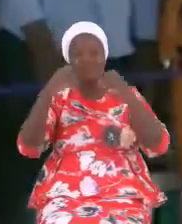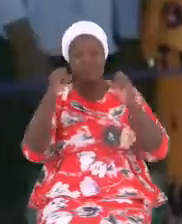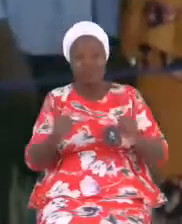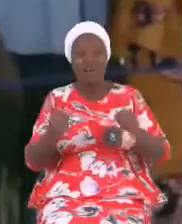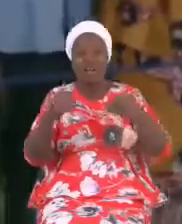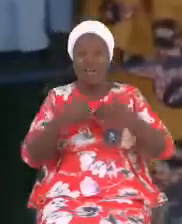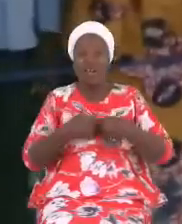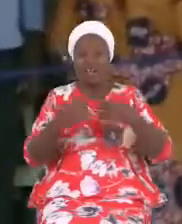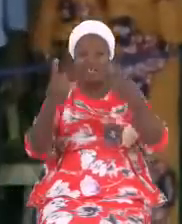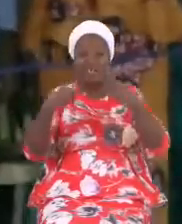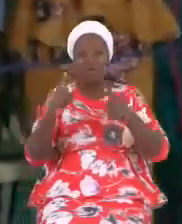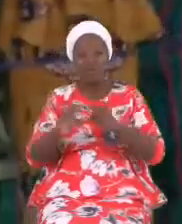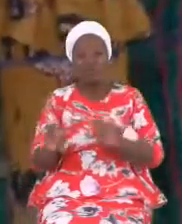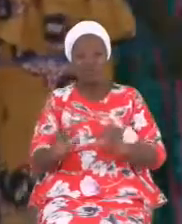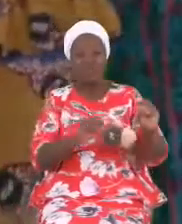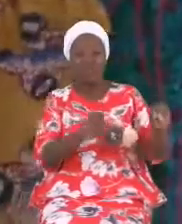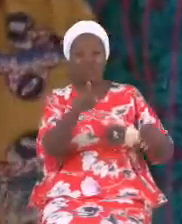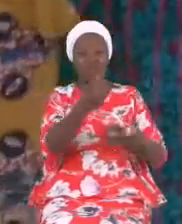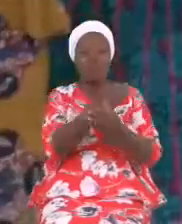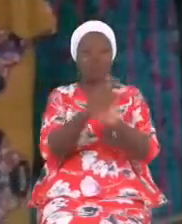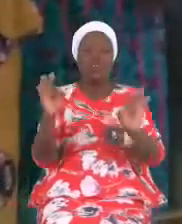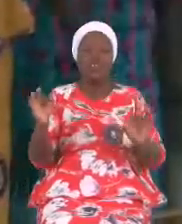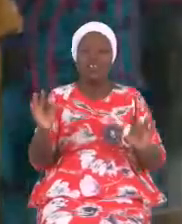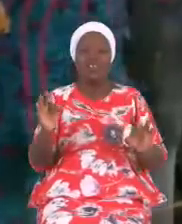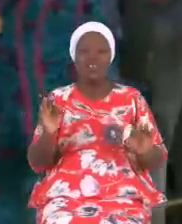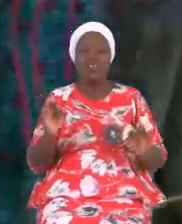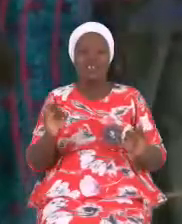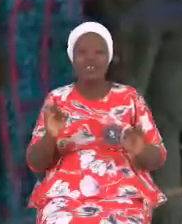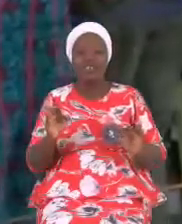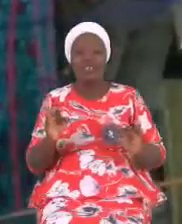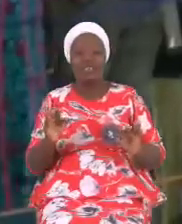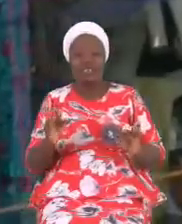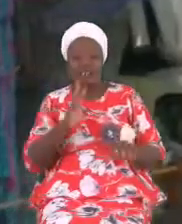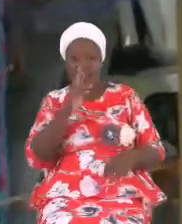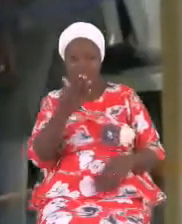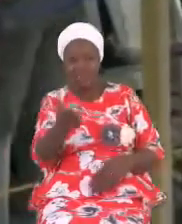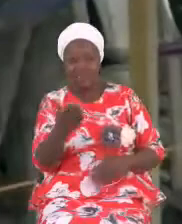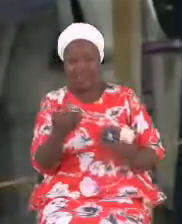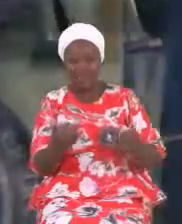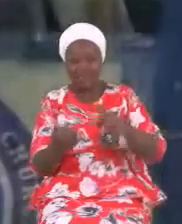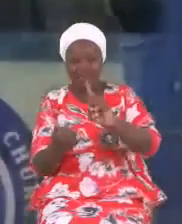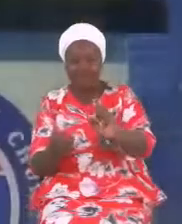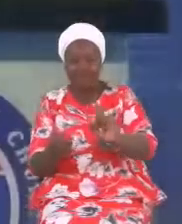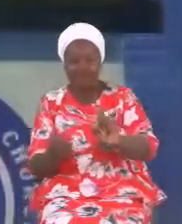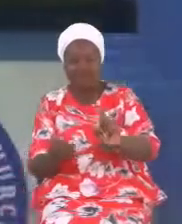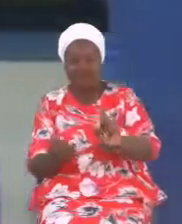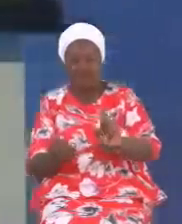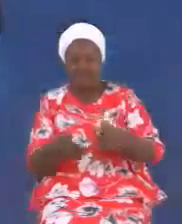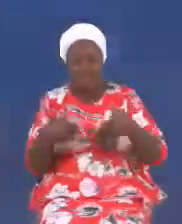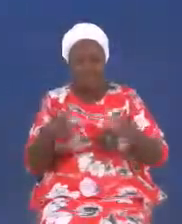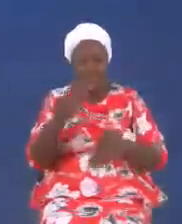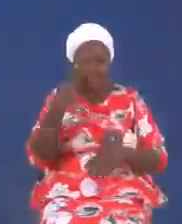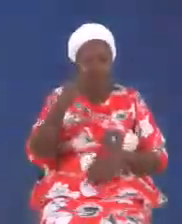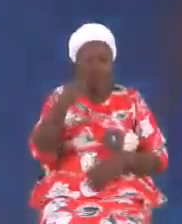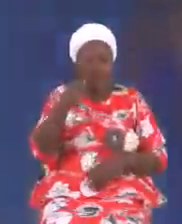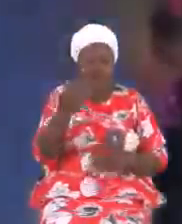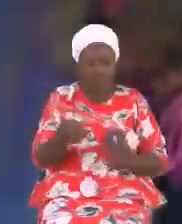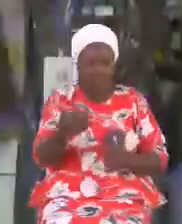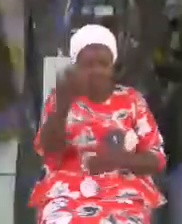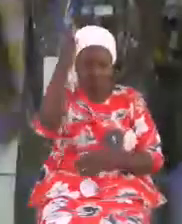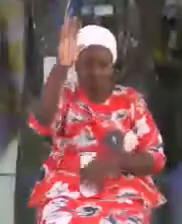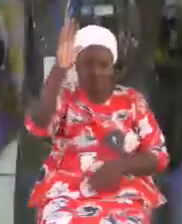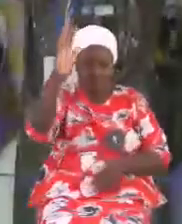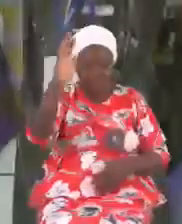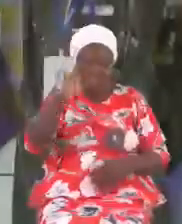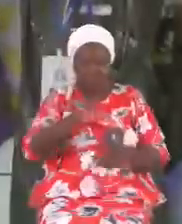come to set you free. Are you there? Let me see you now. I want to see